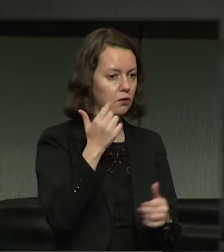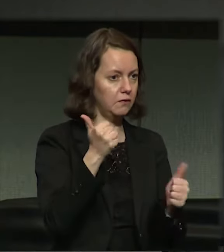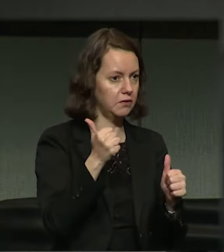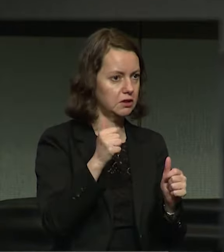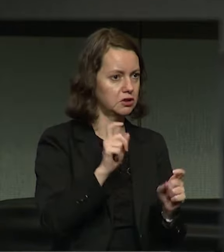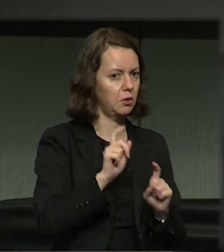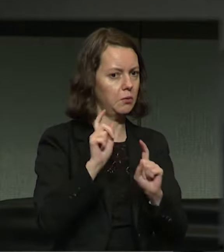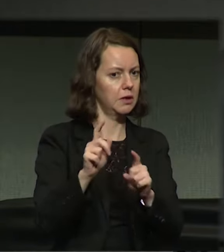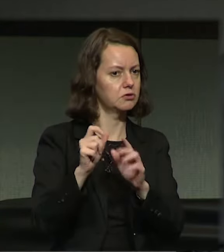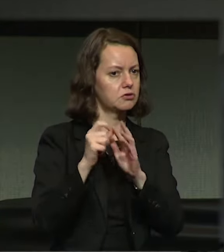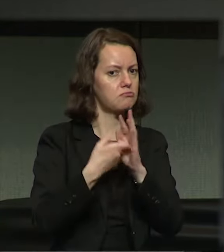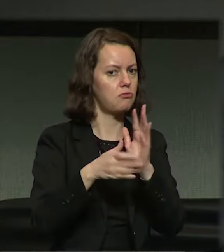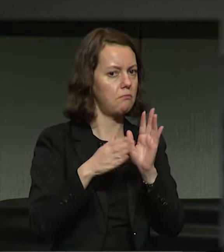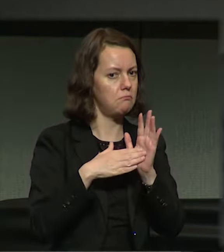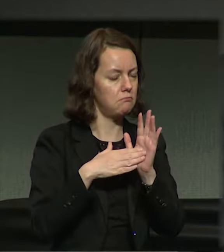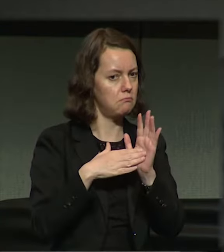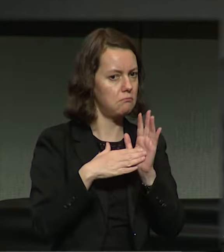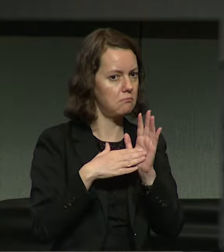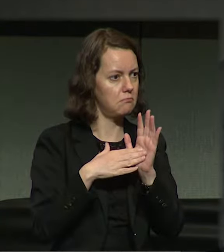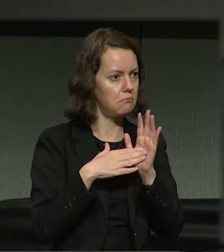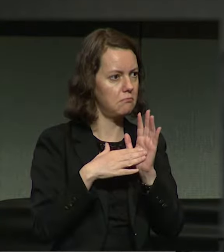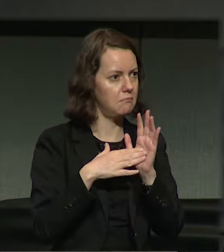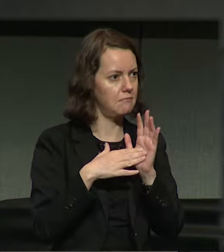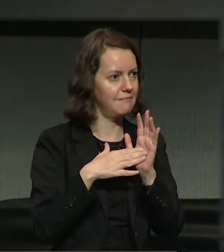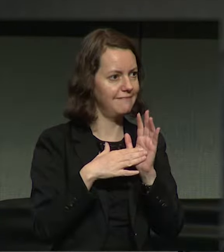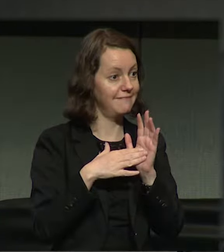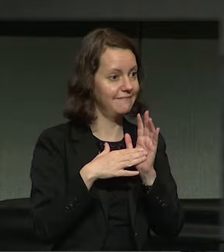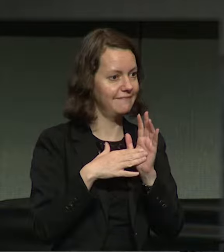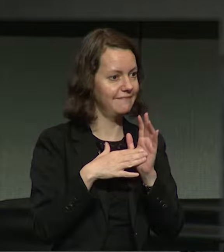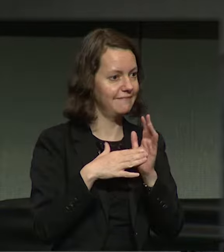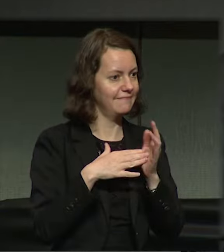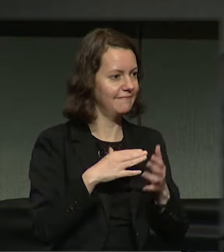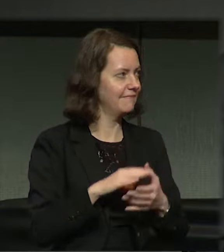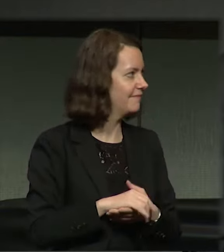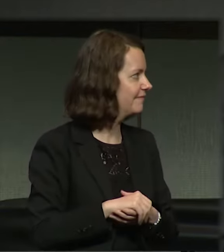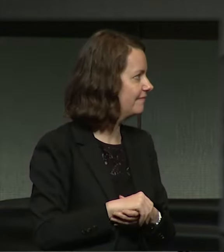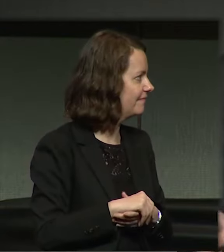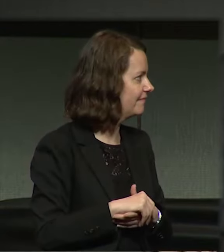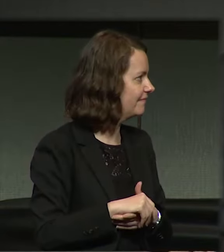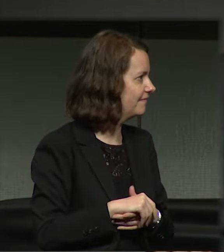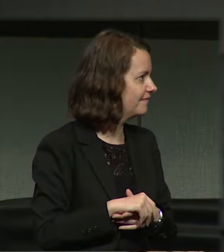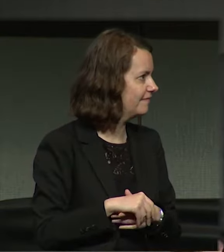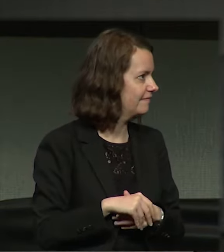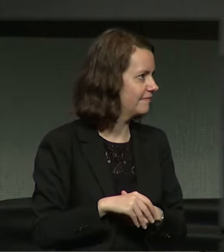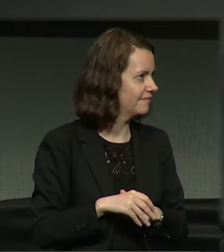prom. It's getting flashbacks now. I don't know why.